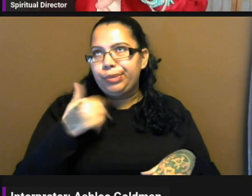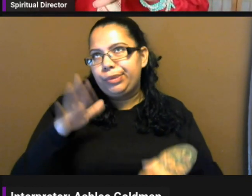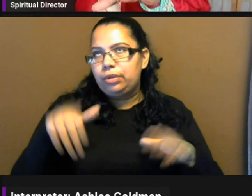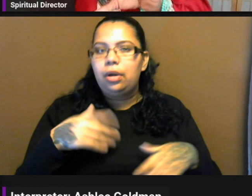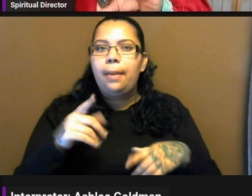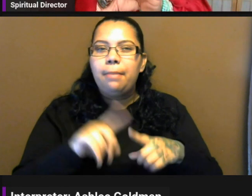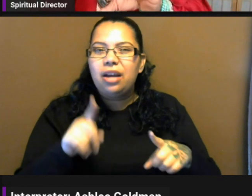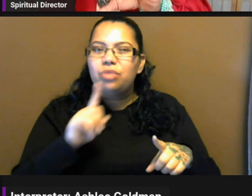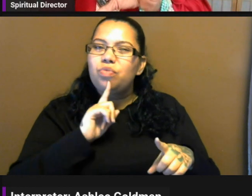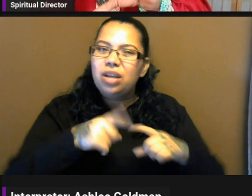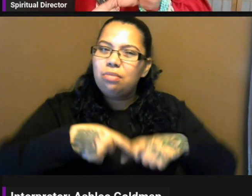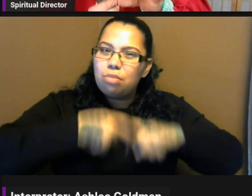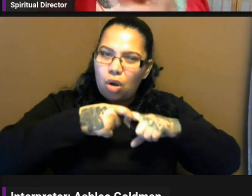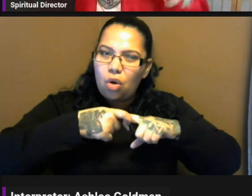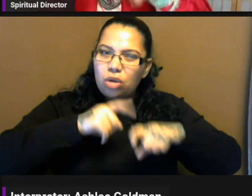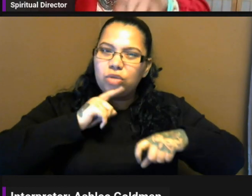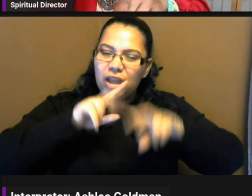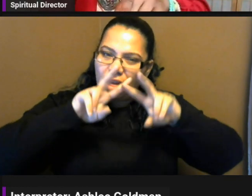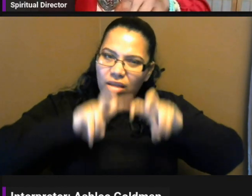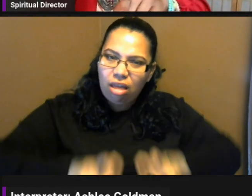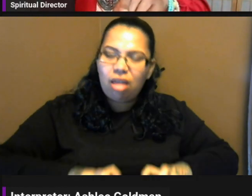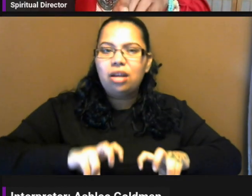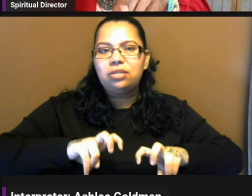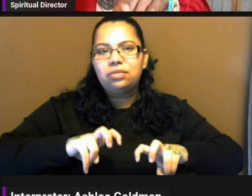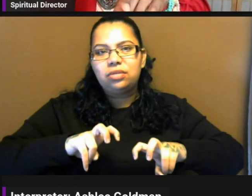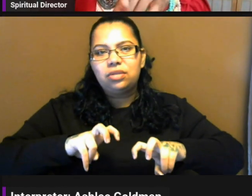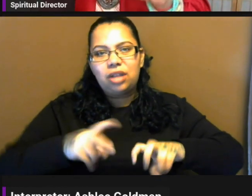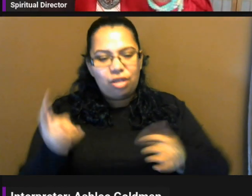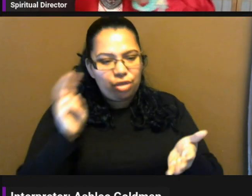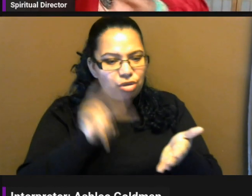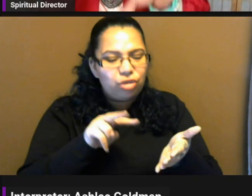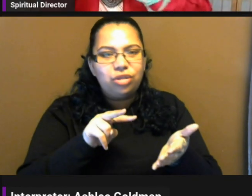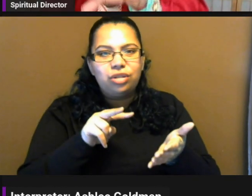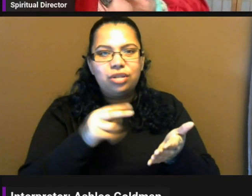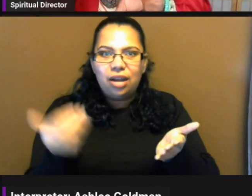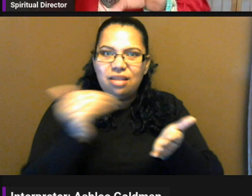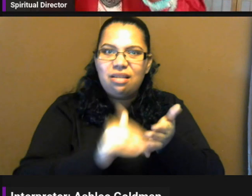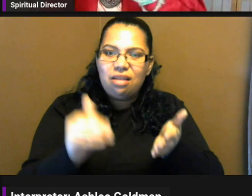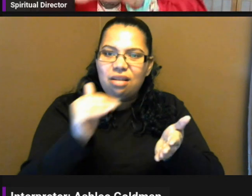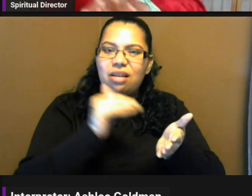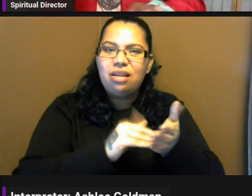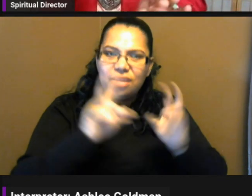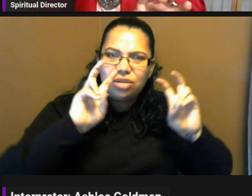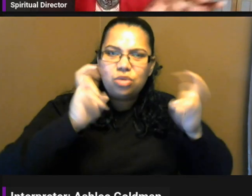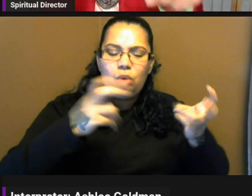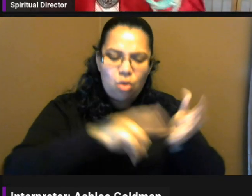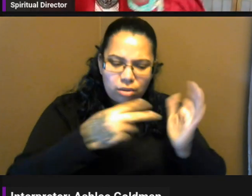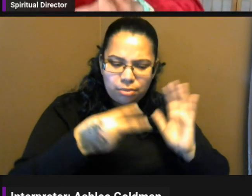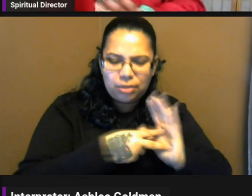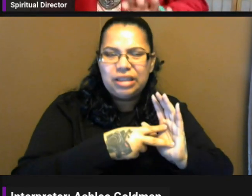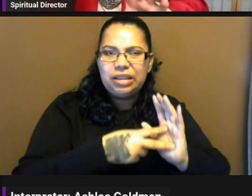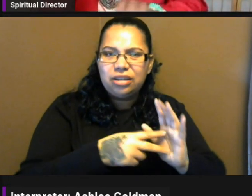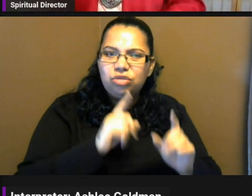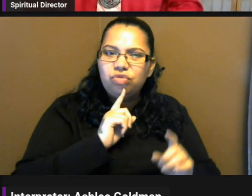to pause and revisit. What is this quote? What is this passage?